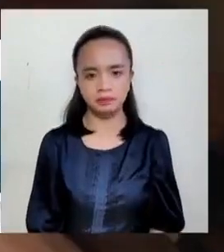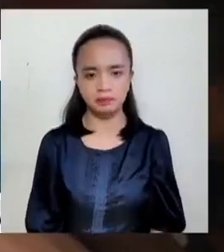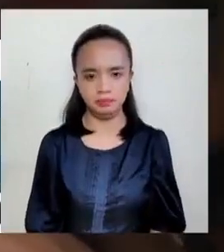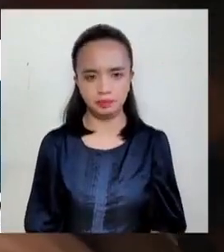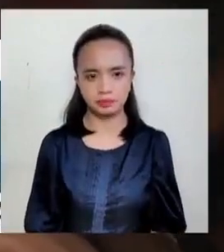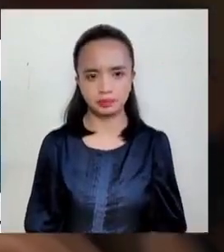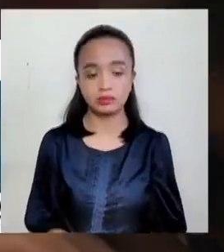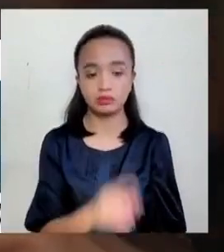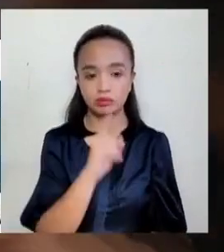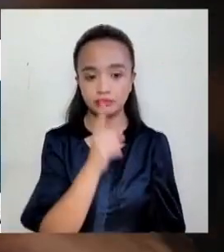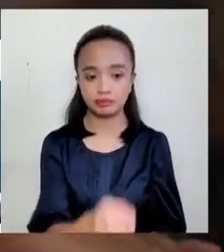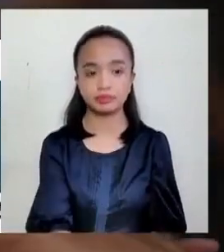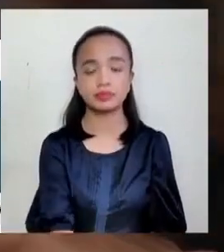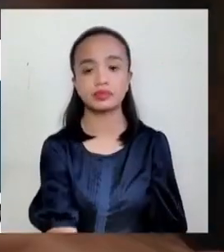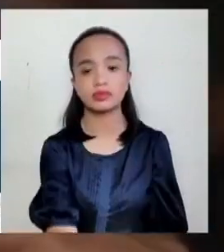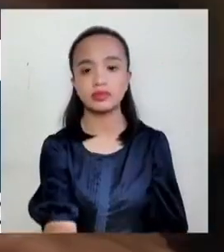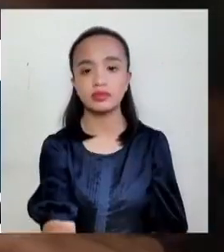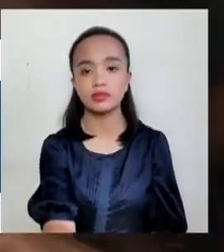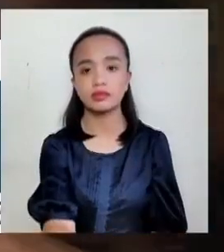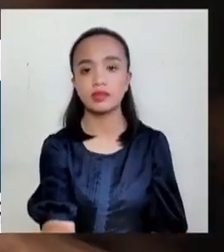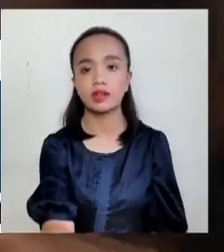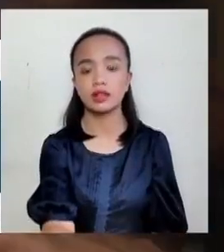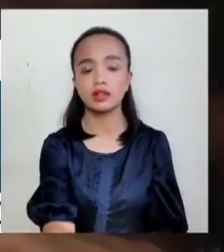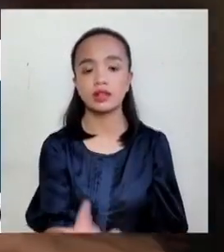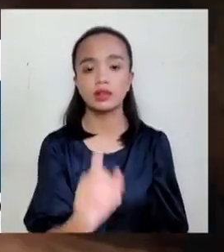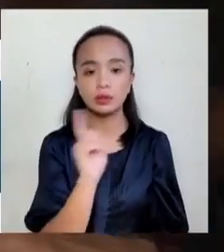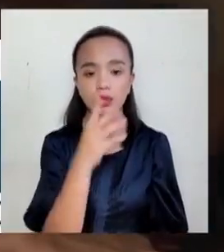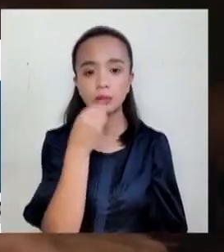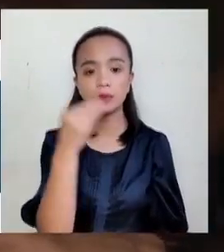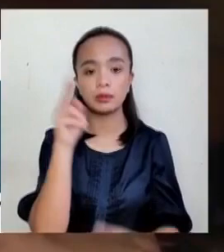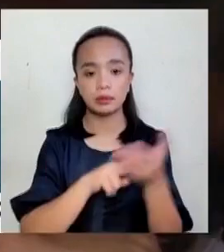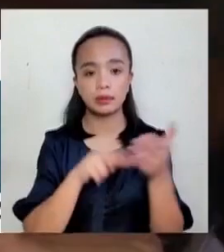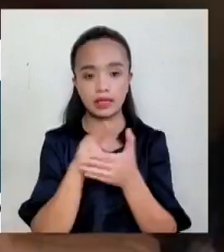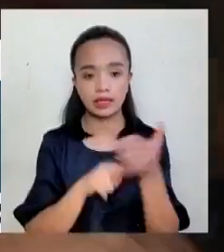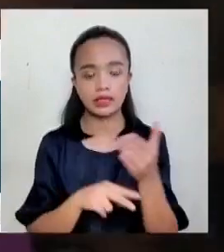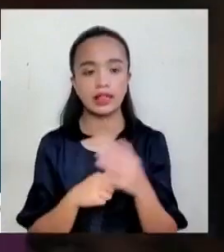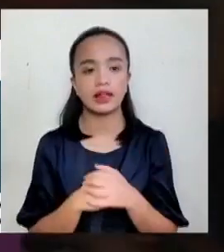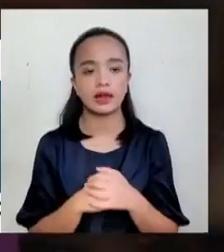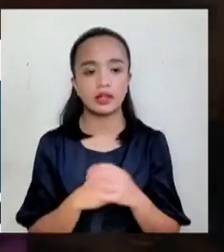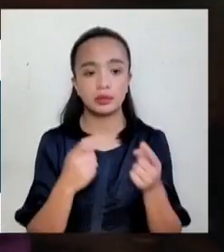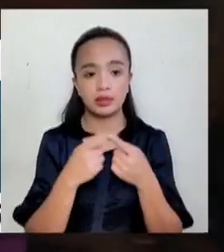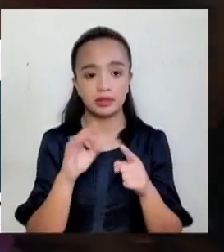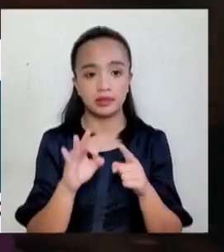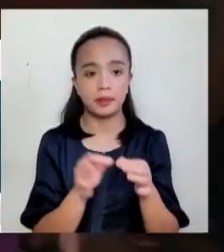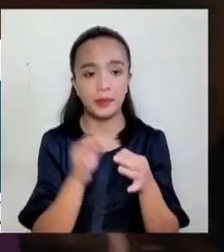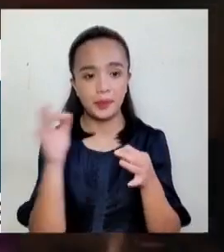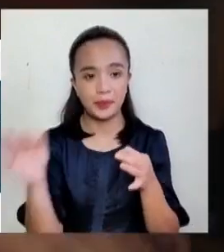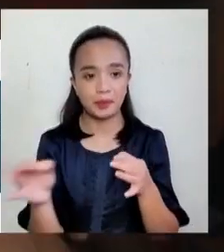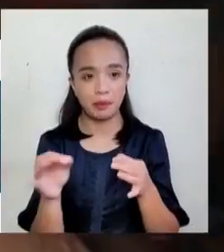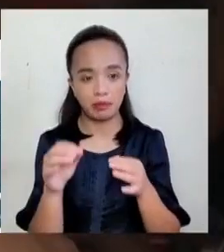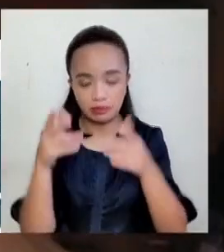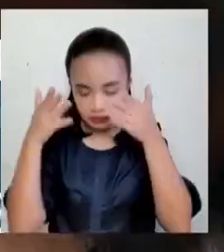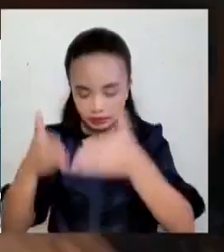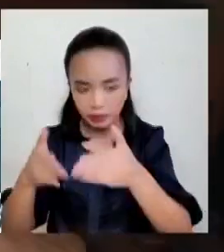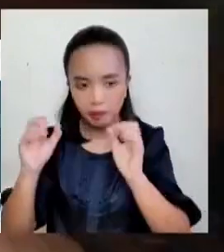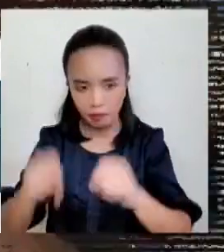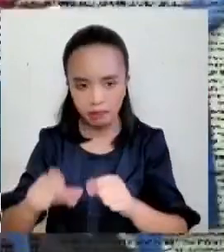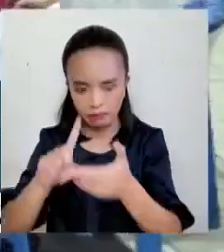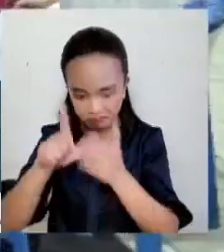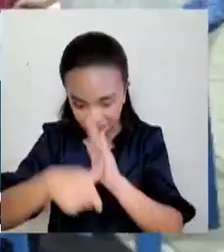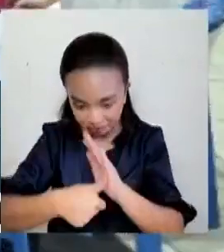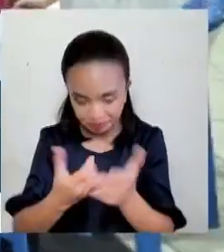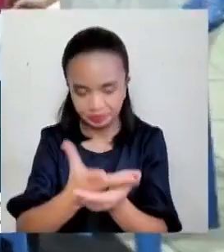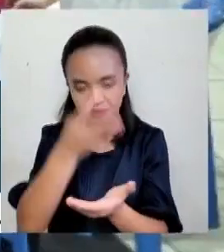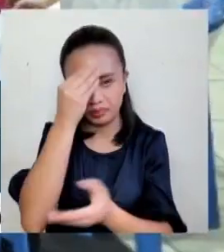ginagalamay pa niya yung mga pagbabasa. Pero syempre, pag tumagal naman din niya matutukan, matututunan din niya magbasa.